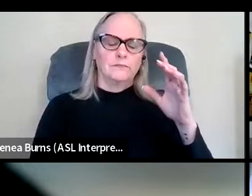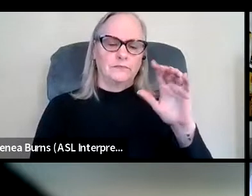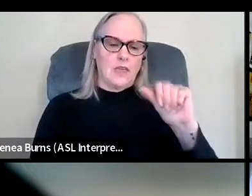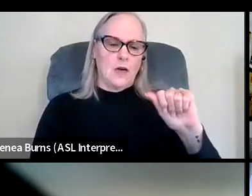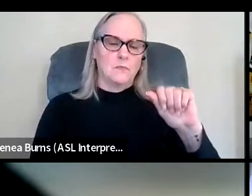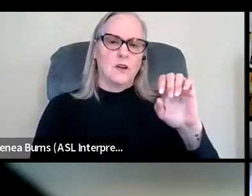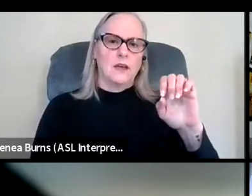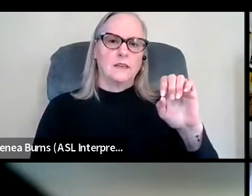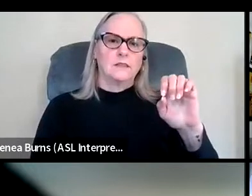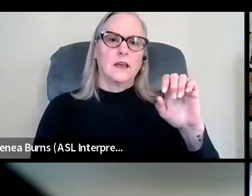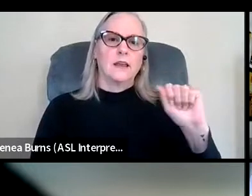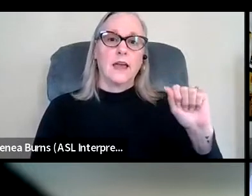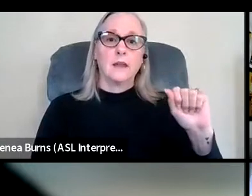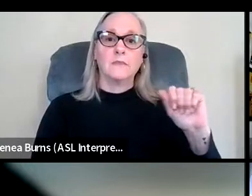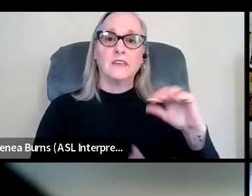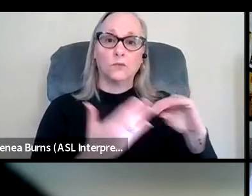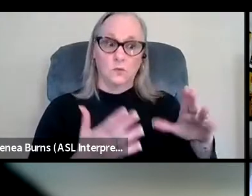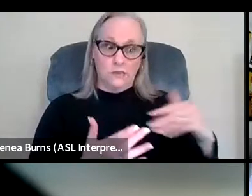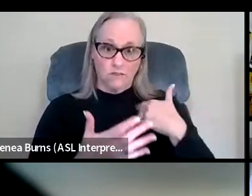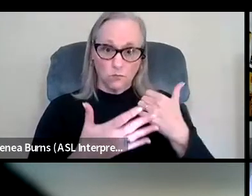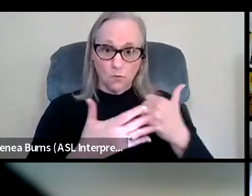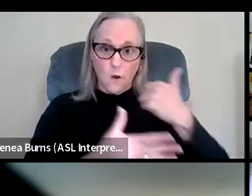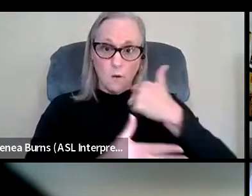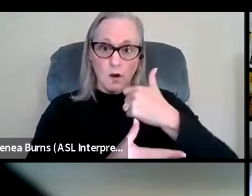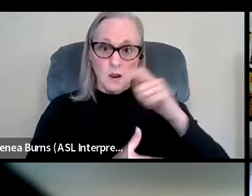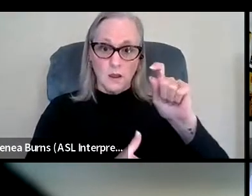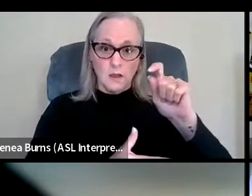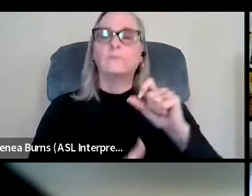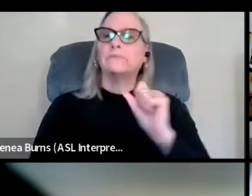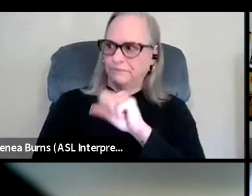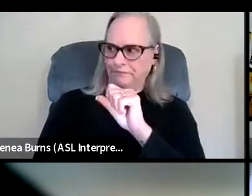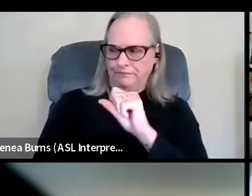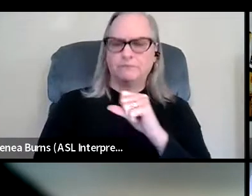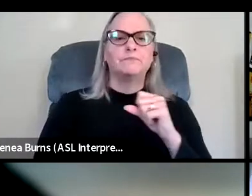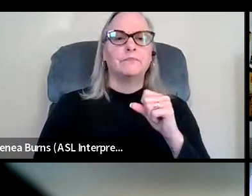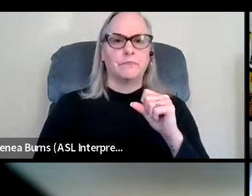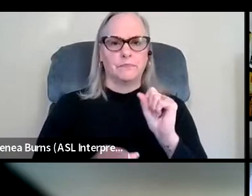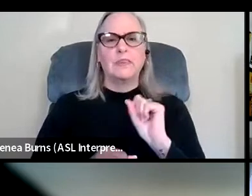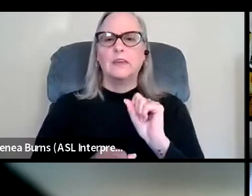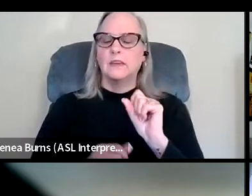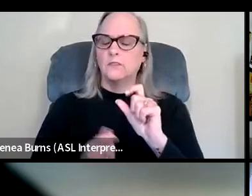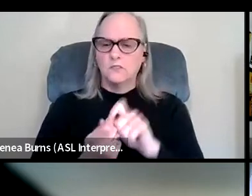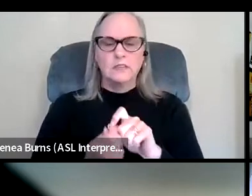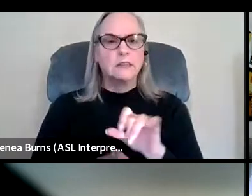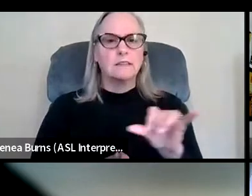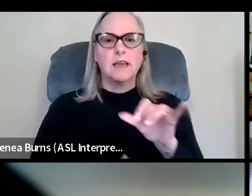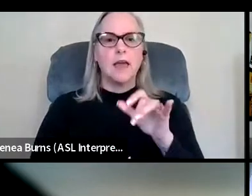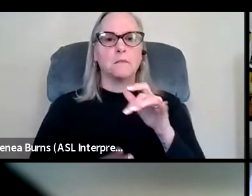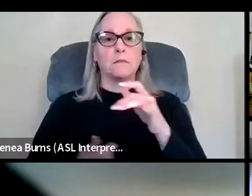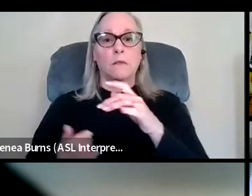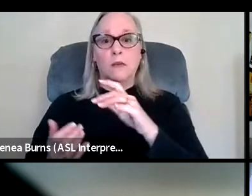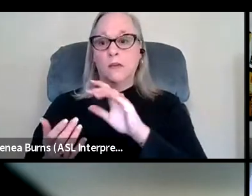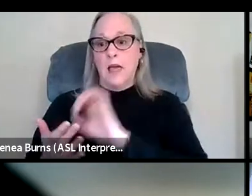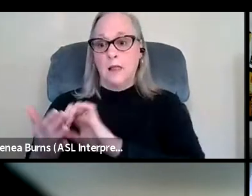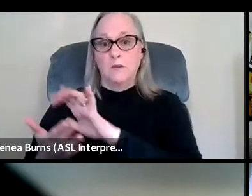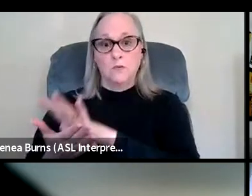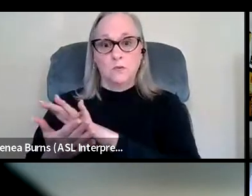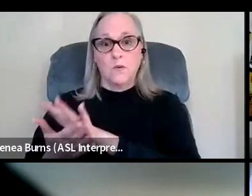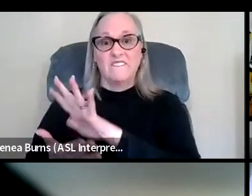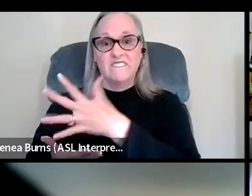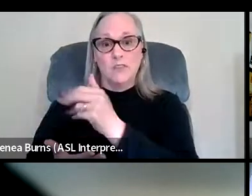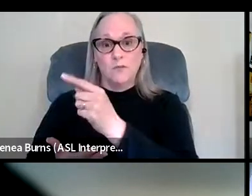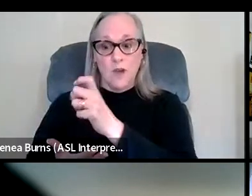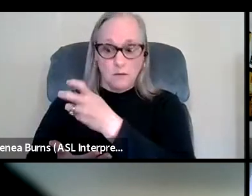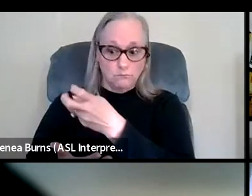they absolutely have priority. They have, just as moving from our 5th grade to our 6th grade, it'll be the same